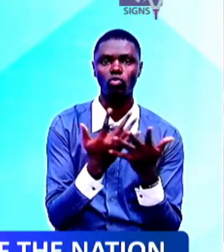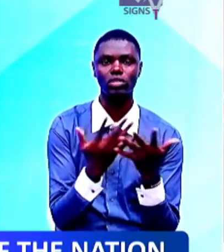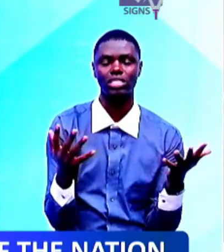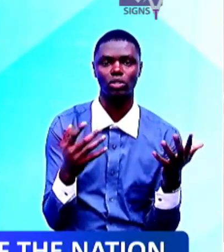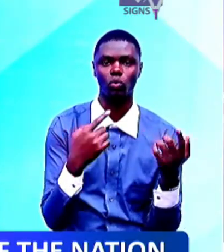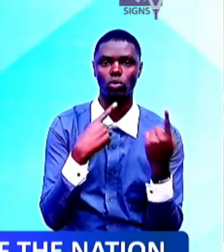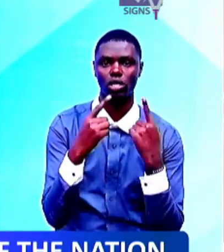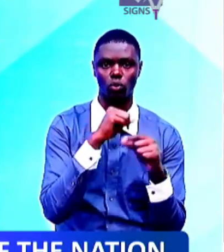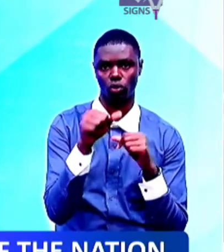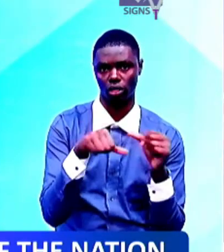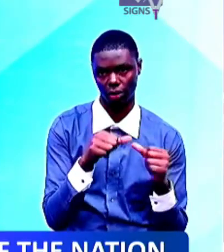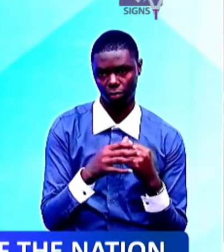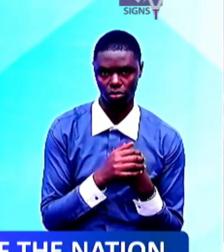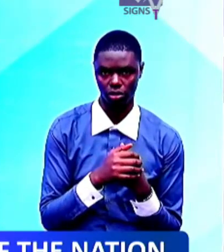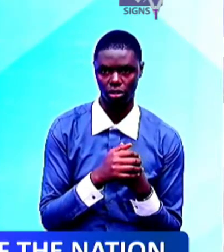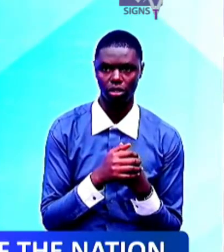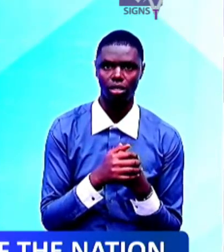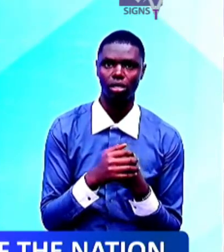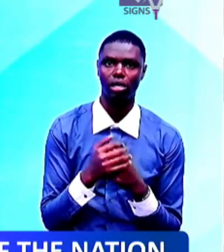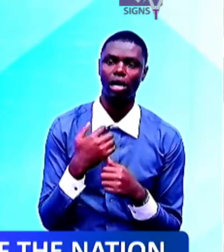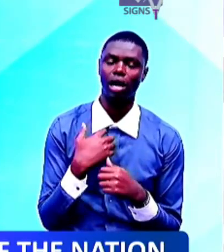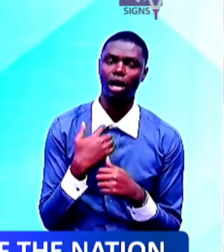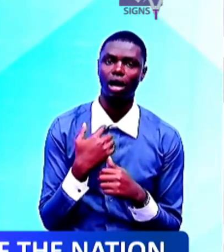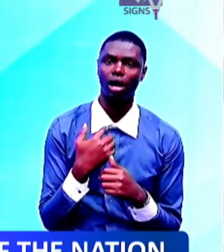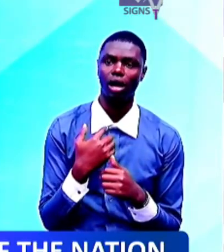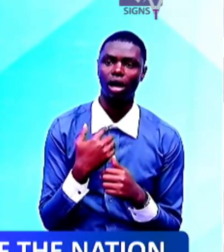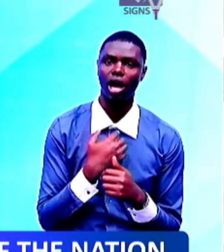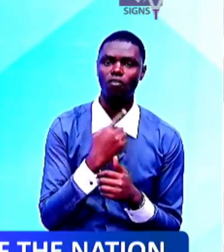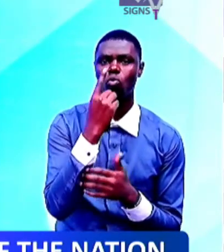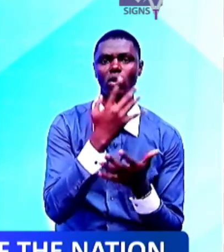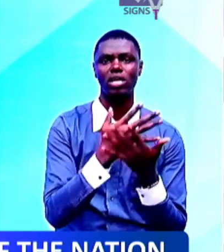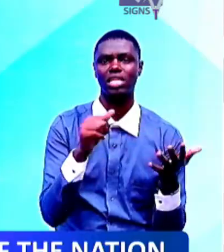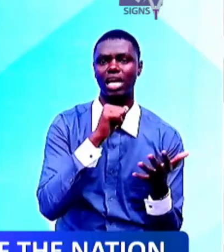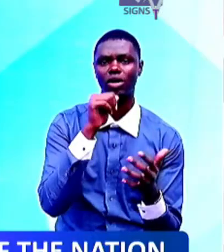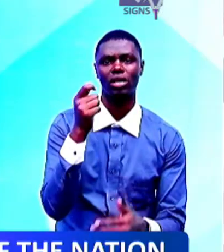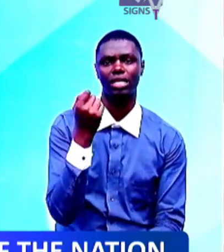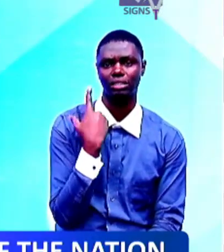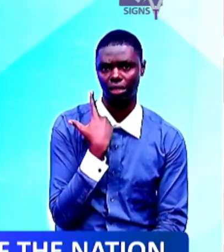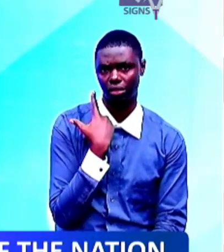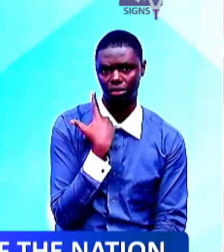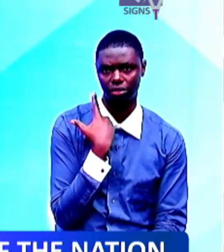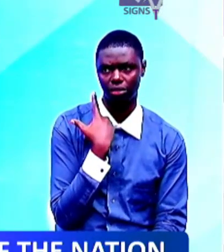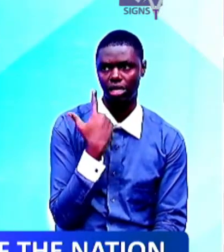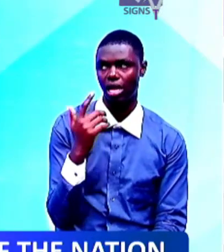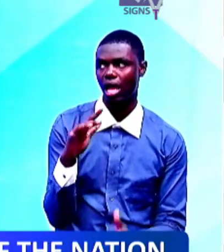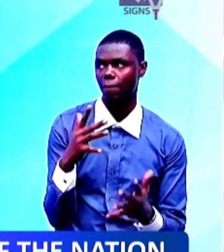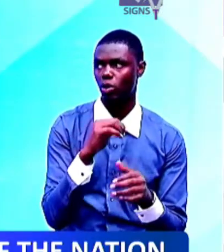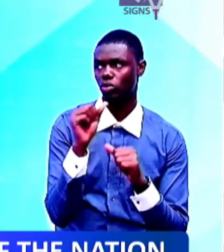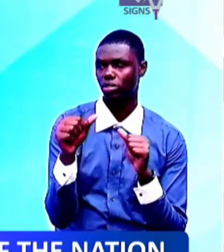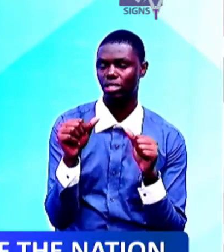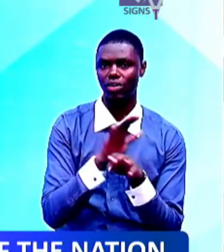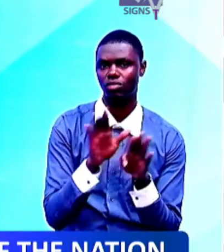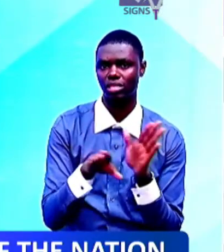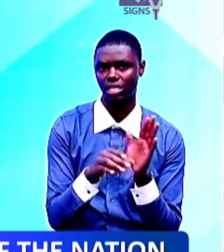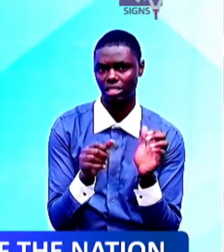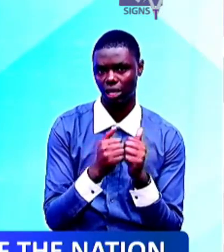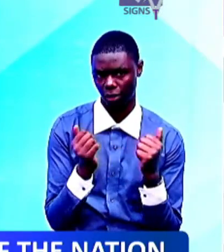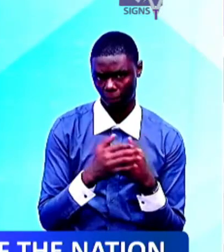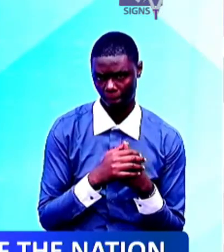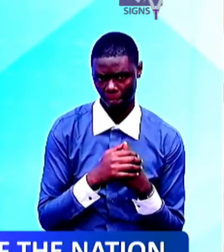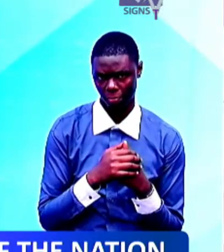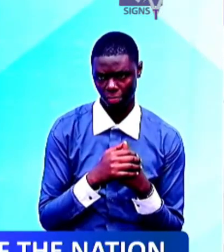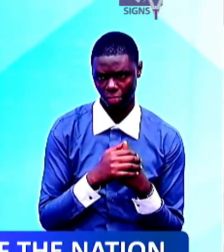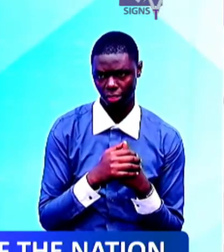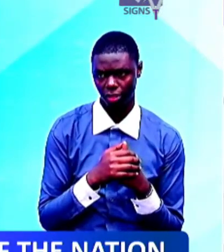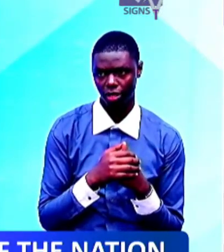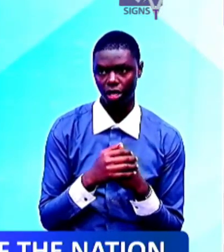about? There's just one place, something that I don't understand about all this that is going on here. Because